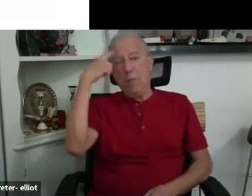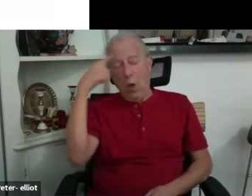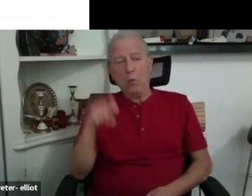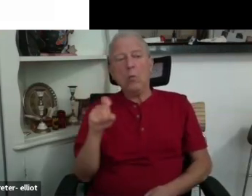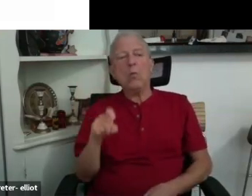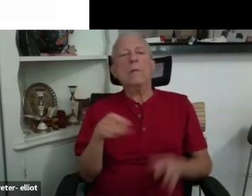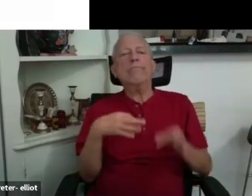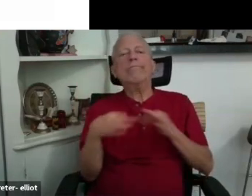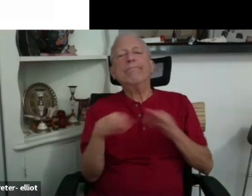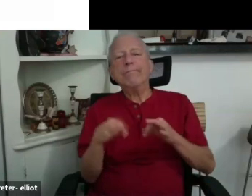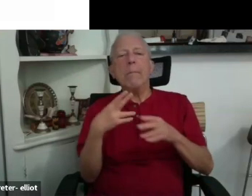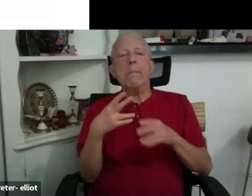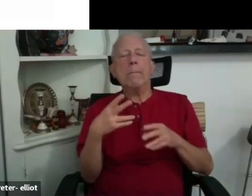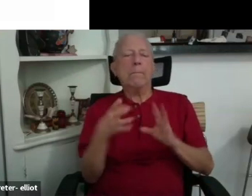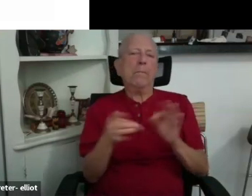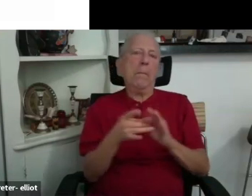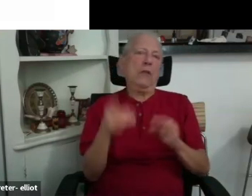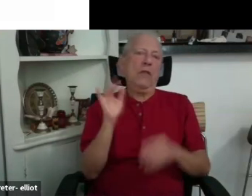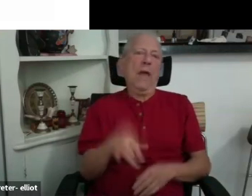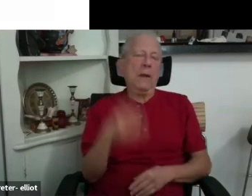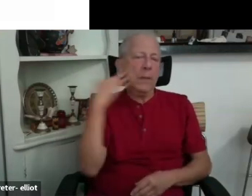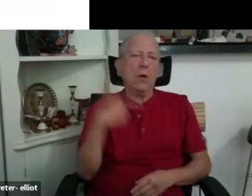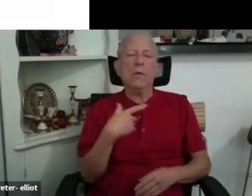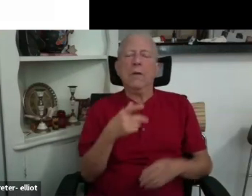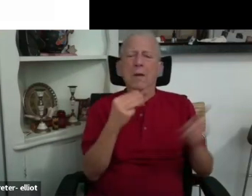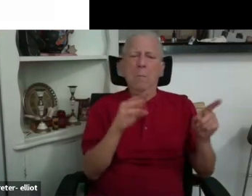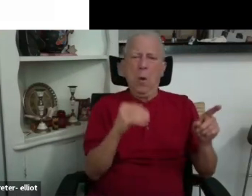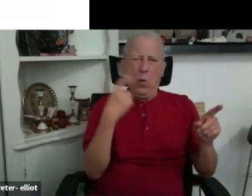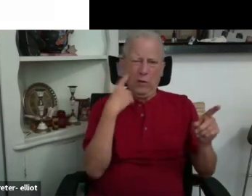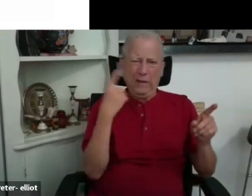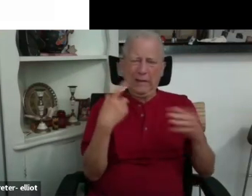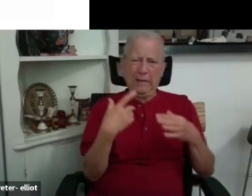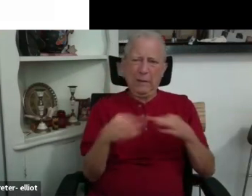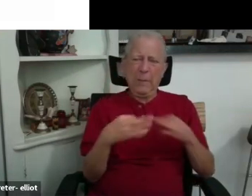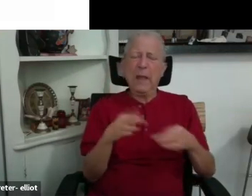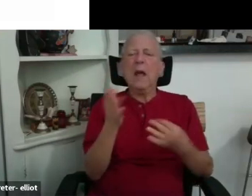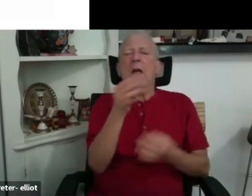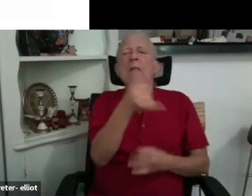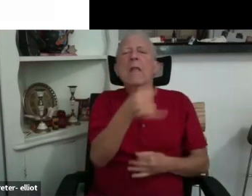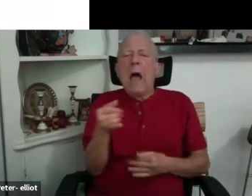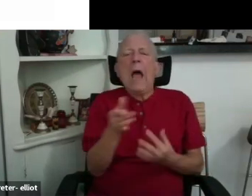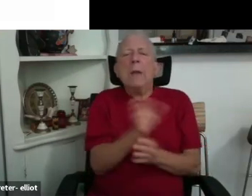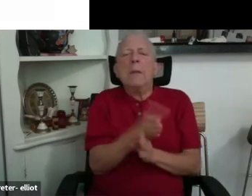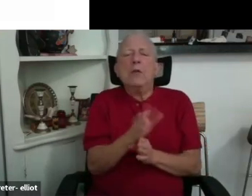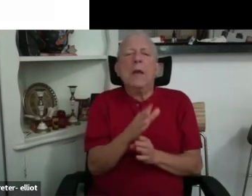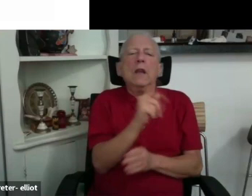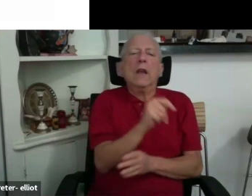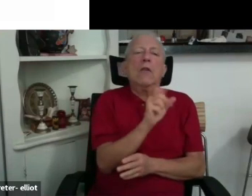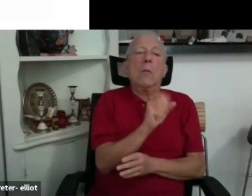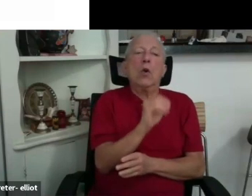this because, for one, as Mo previously mentioned, the line between terrorist supporting organizations